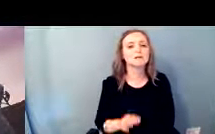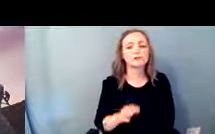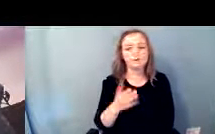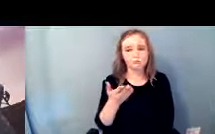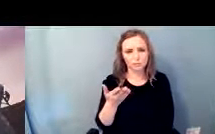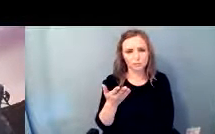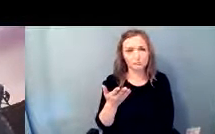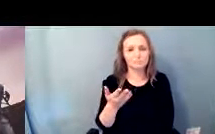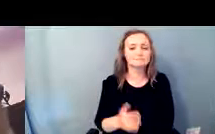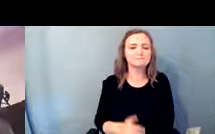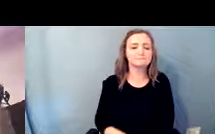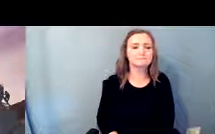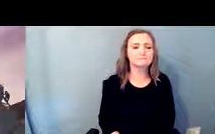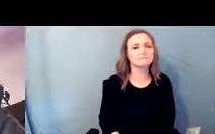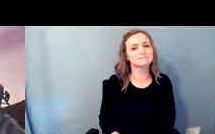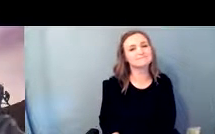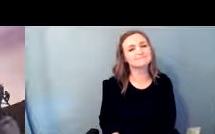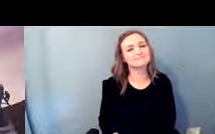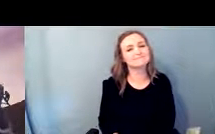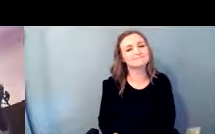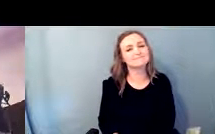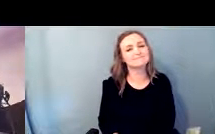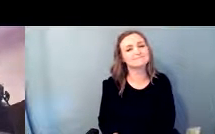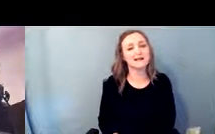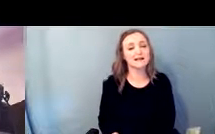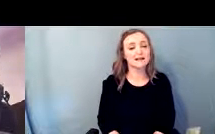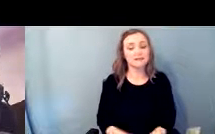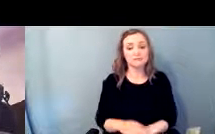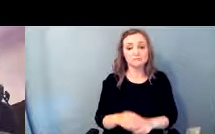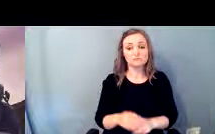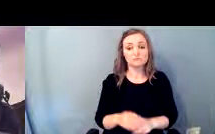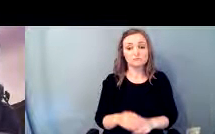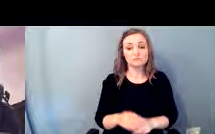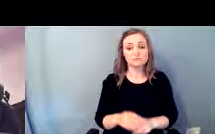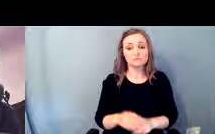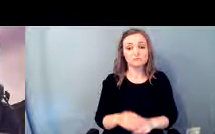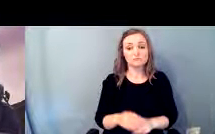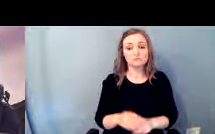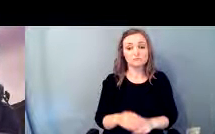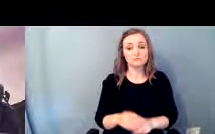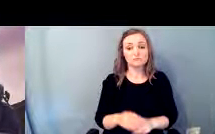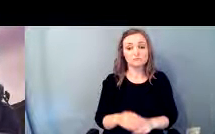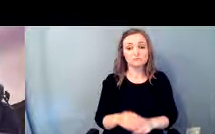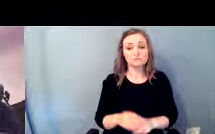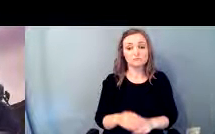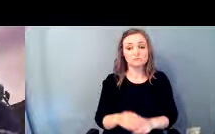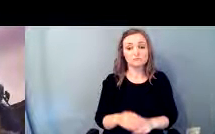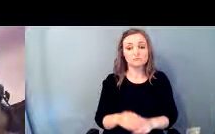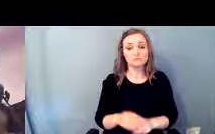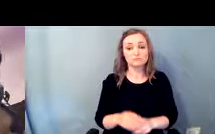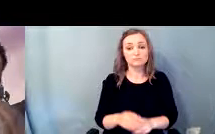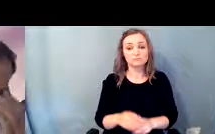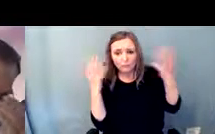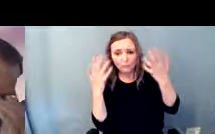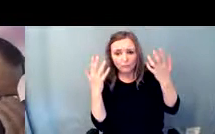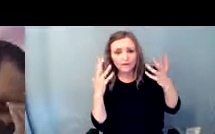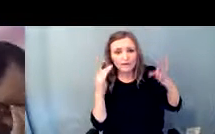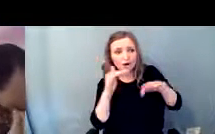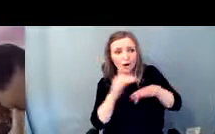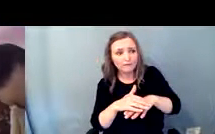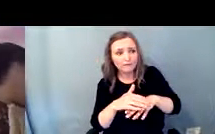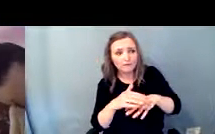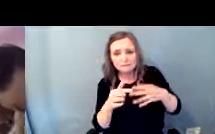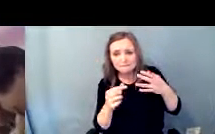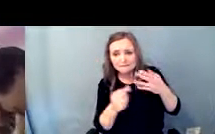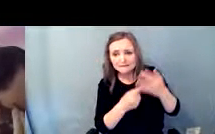So in theory, anyone needing advice because they were concerned about possible cancer symptoms could speak to their